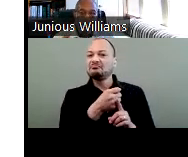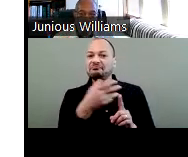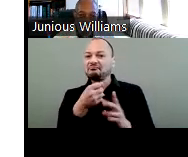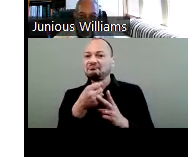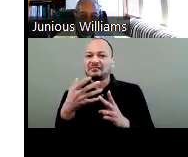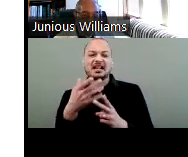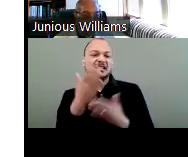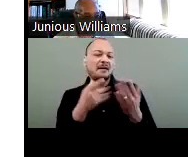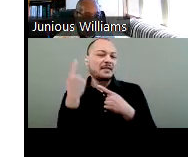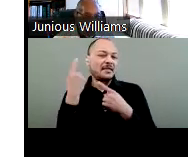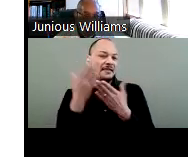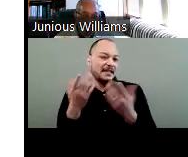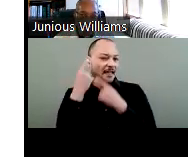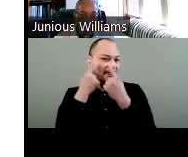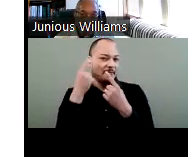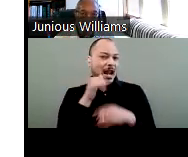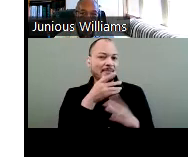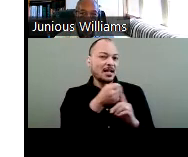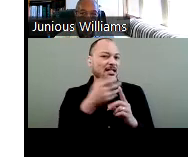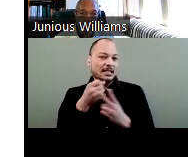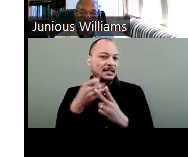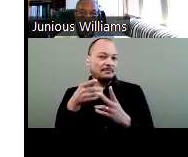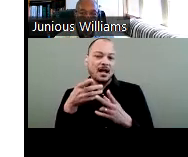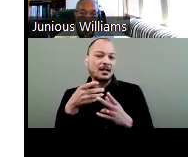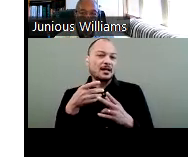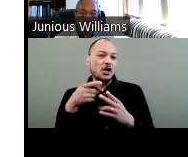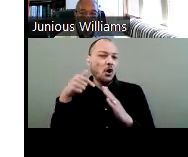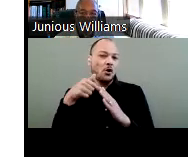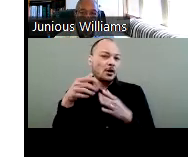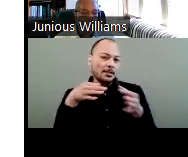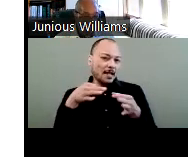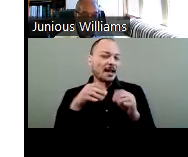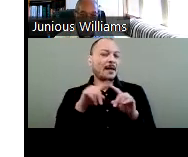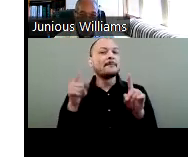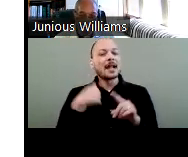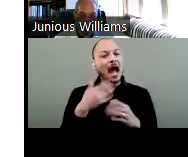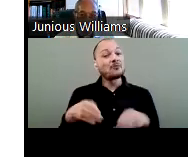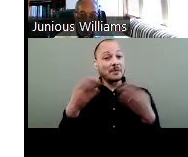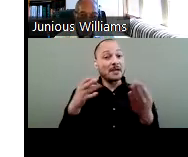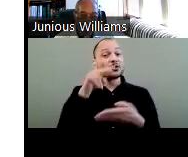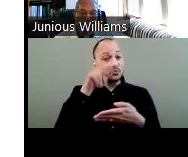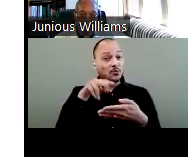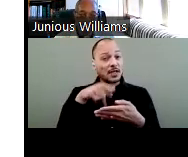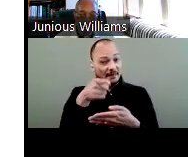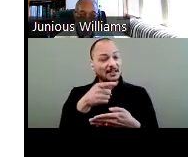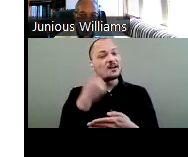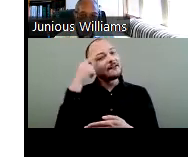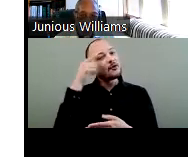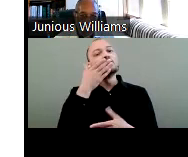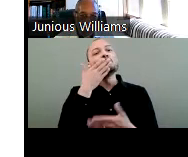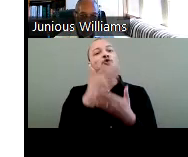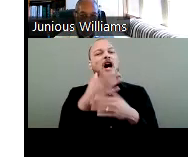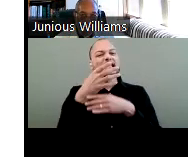going to go through them, but I do recommend that you read them, because this is a good summary and